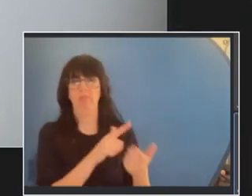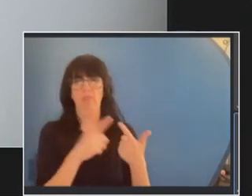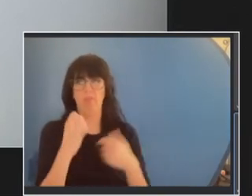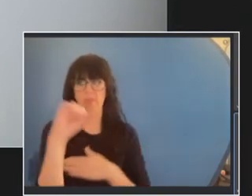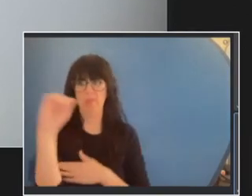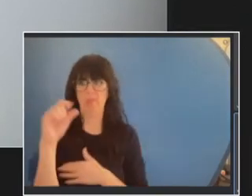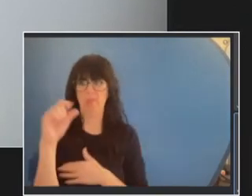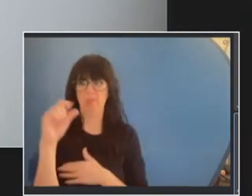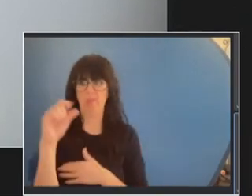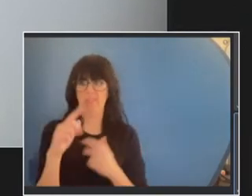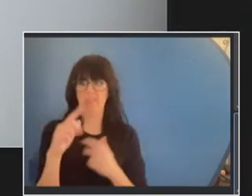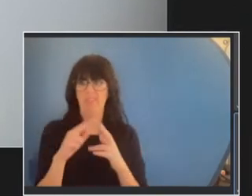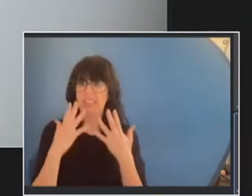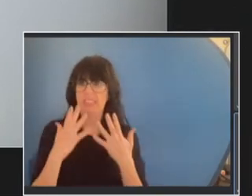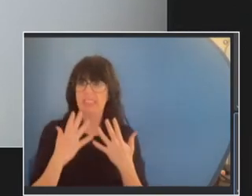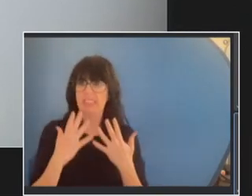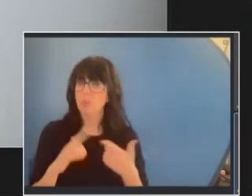me,